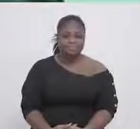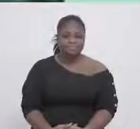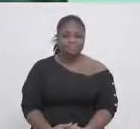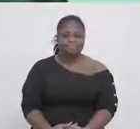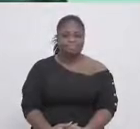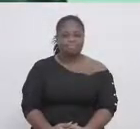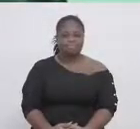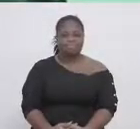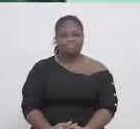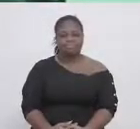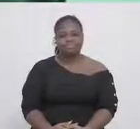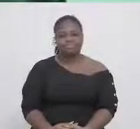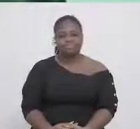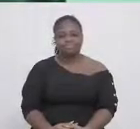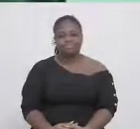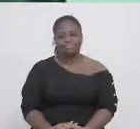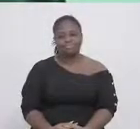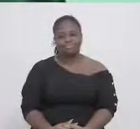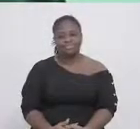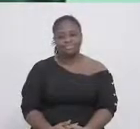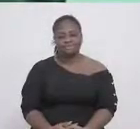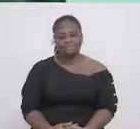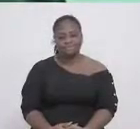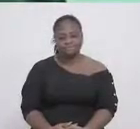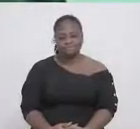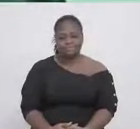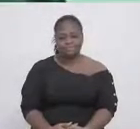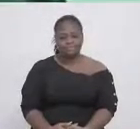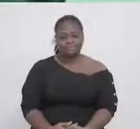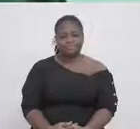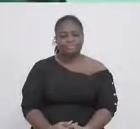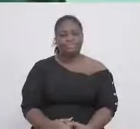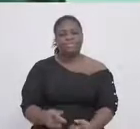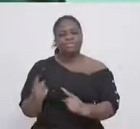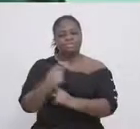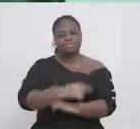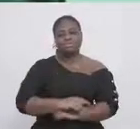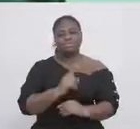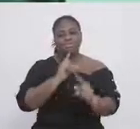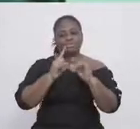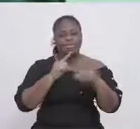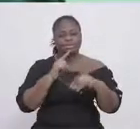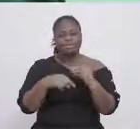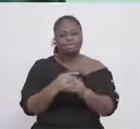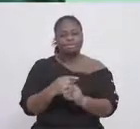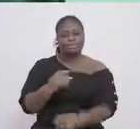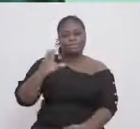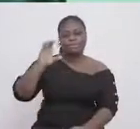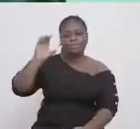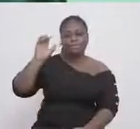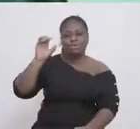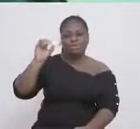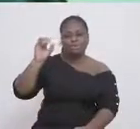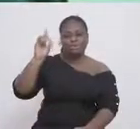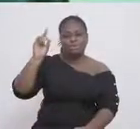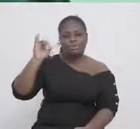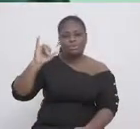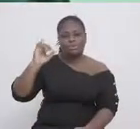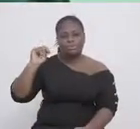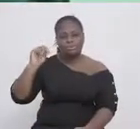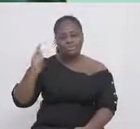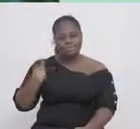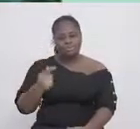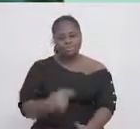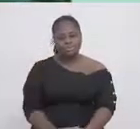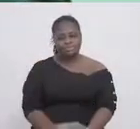And of course, you can send us your thoughts and your experiences with technology. This morning, I'm going to be talking about coding. We've interviewed some young coders and we'll hear from them as the show goes